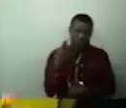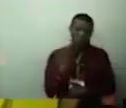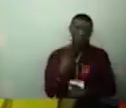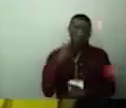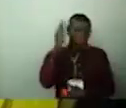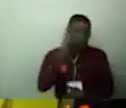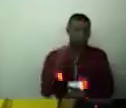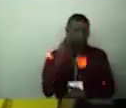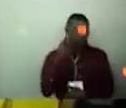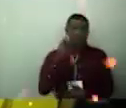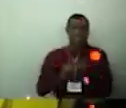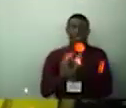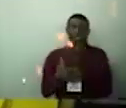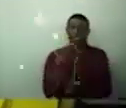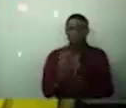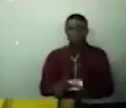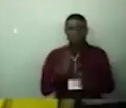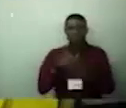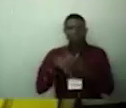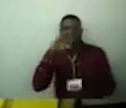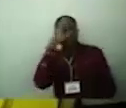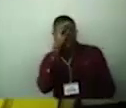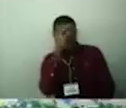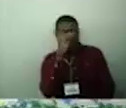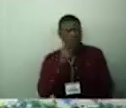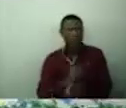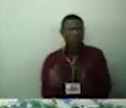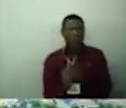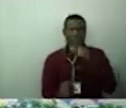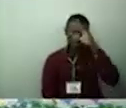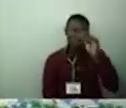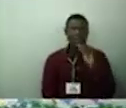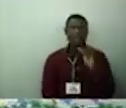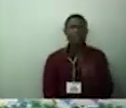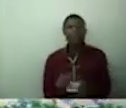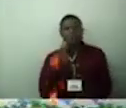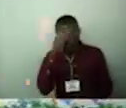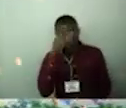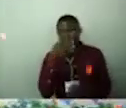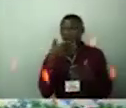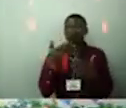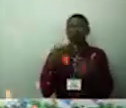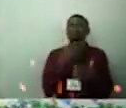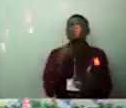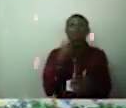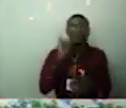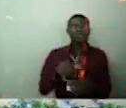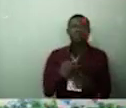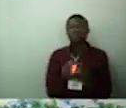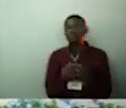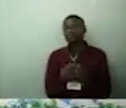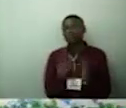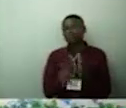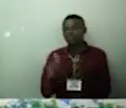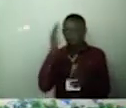see that God is living inside of human beings. This is the mind of God, that he will so much fail